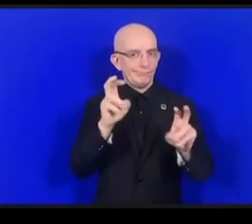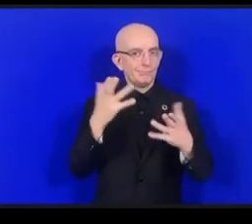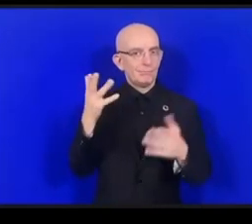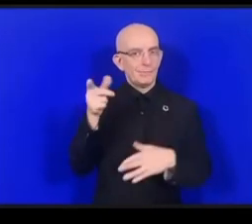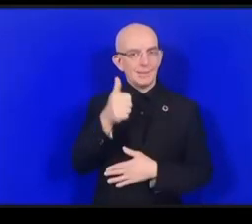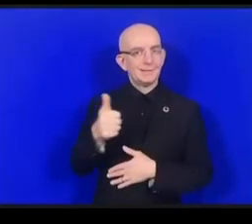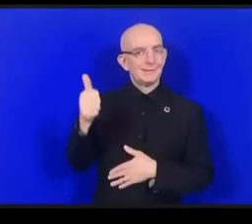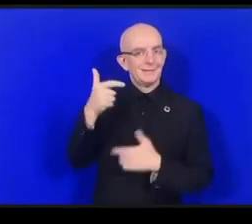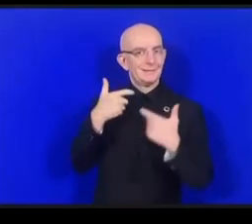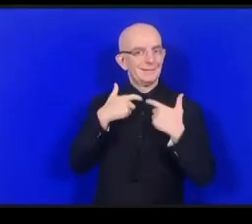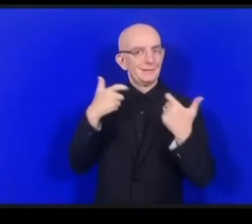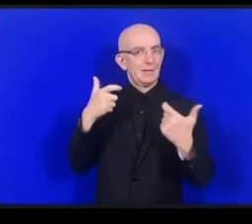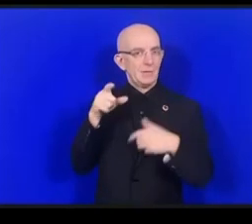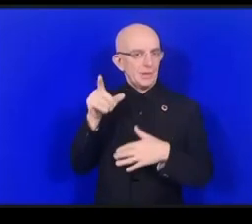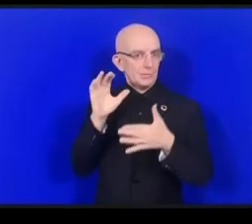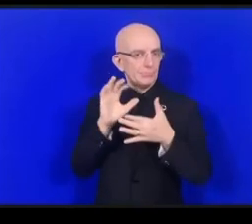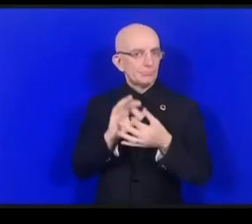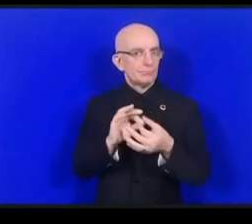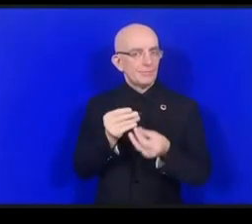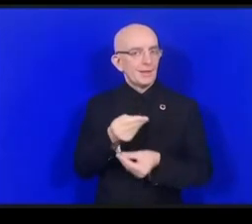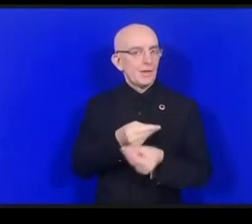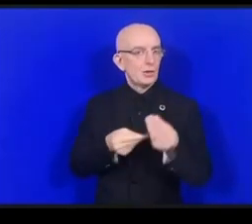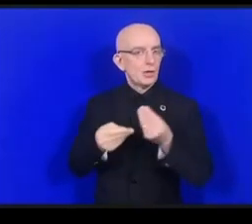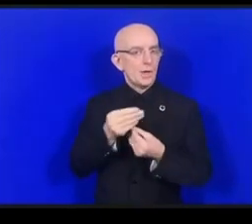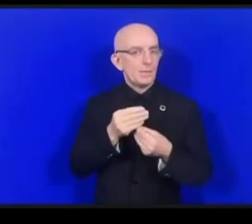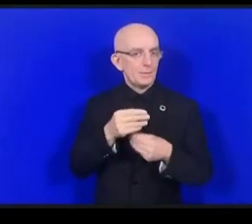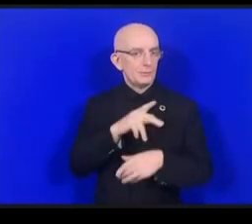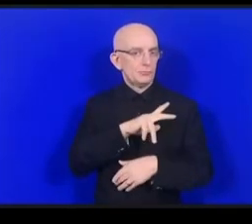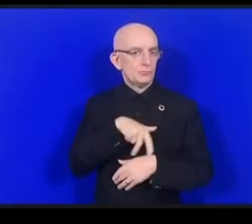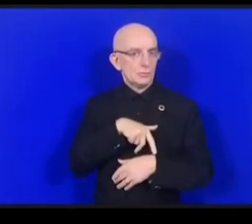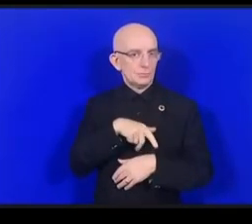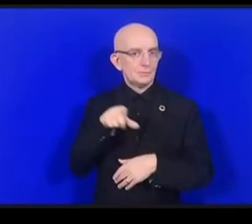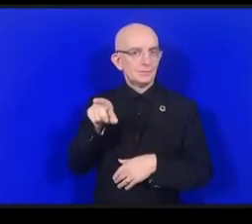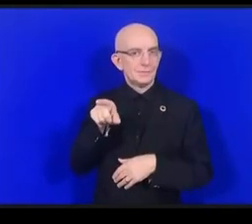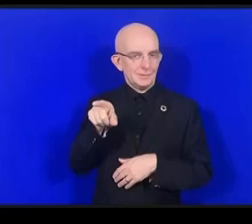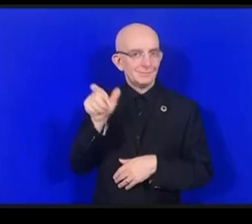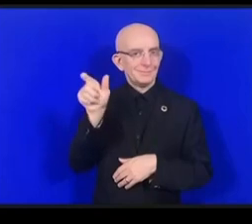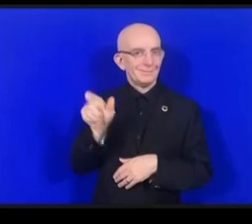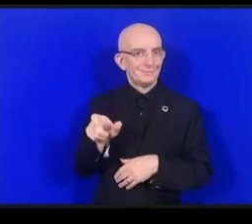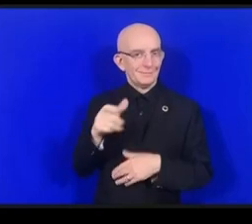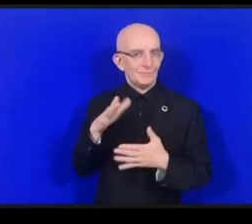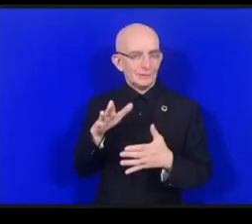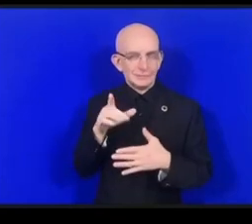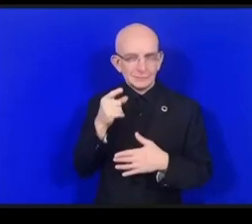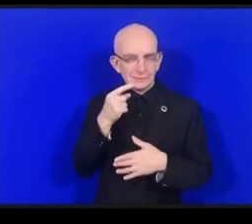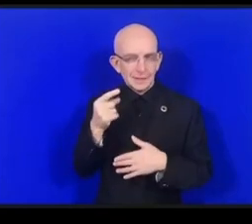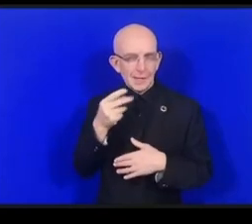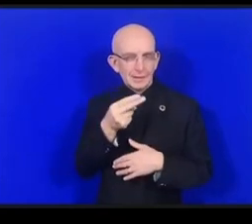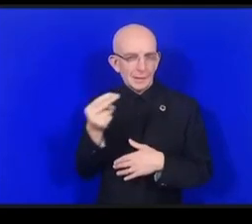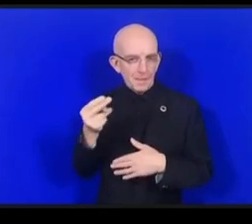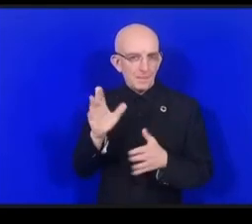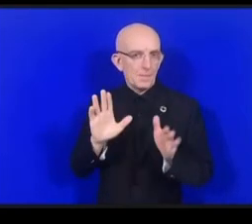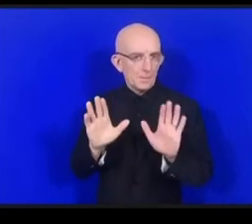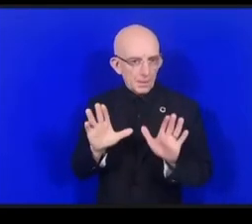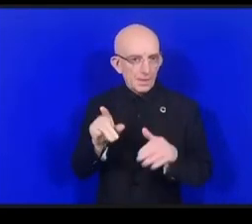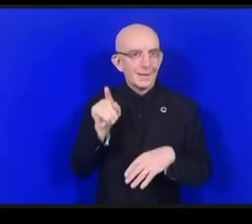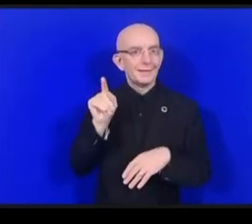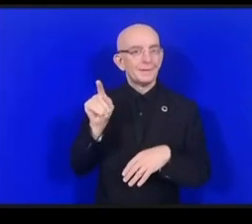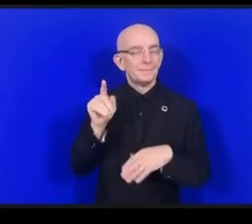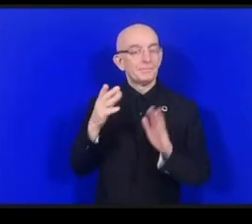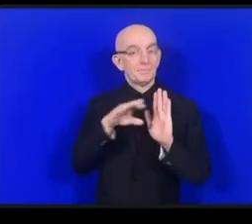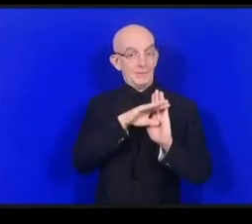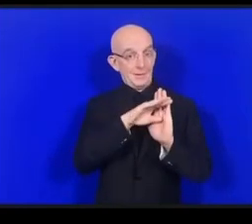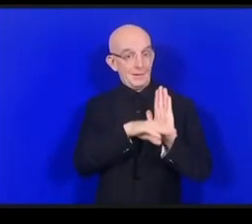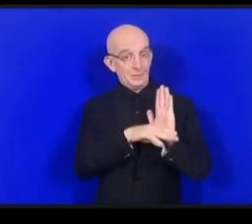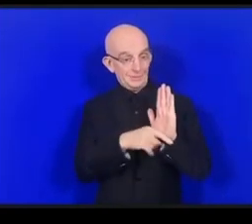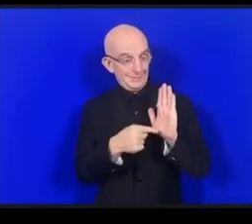IGF 2023 on day zero. He encouraged all of us to accelerate digital applications